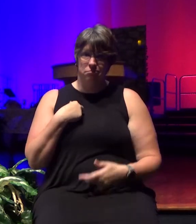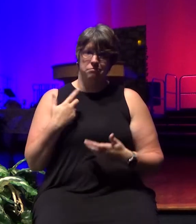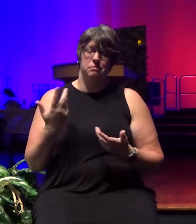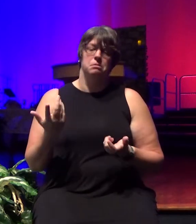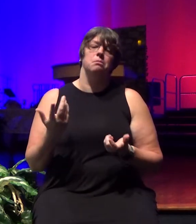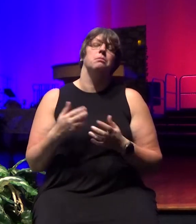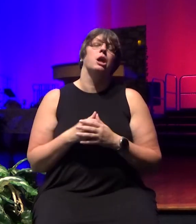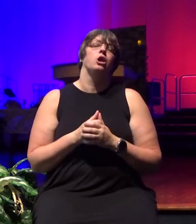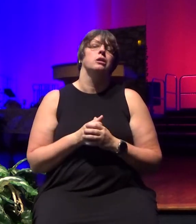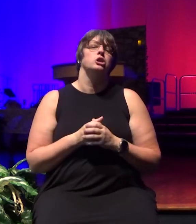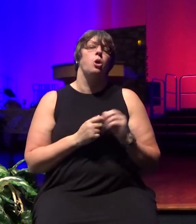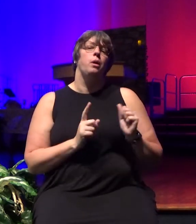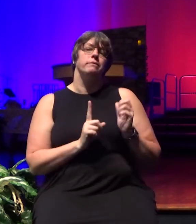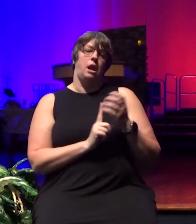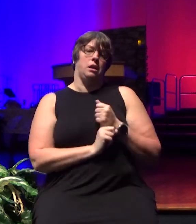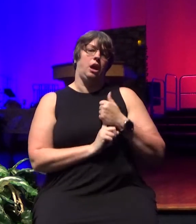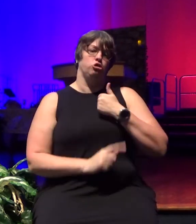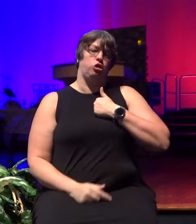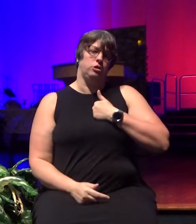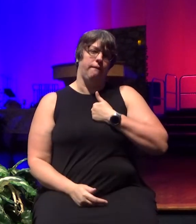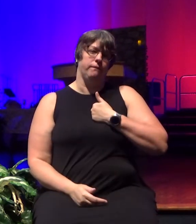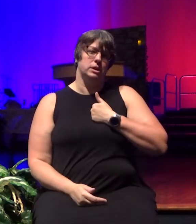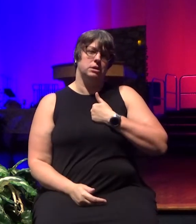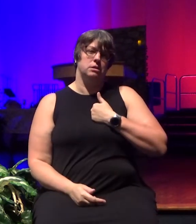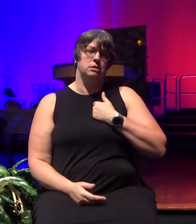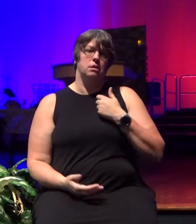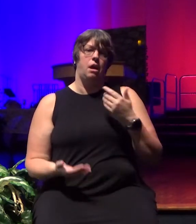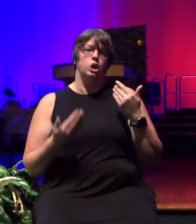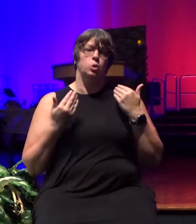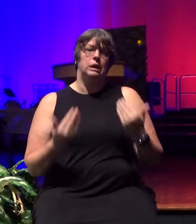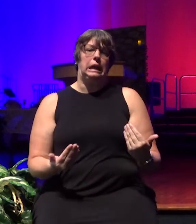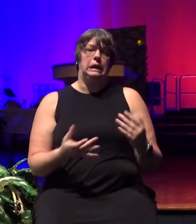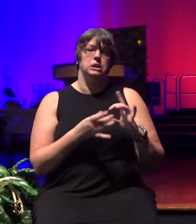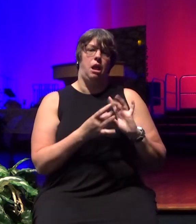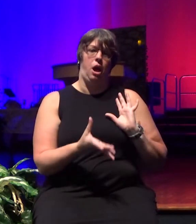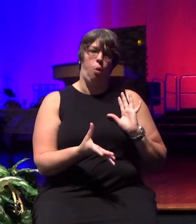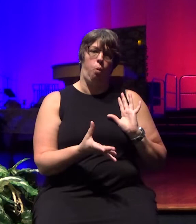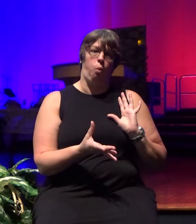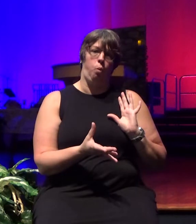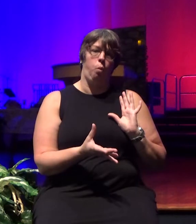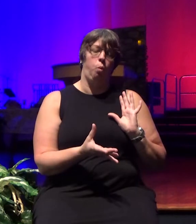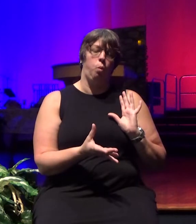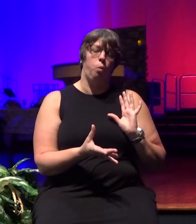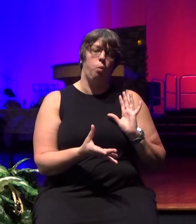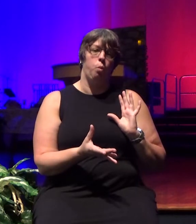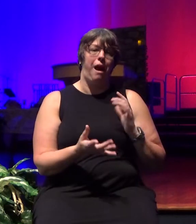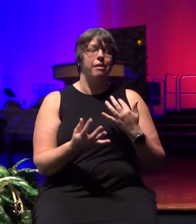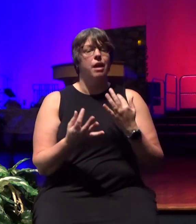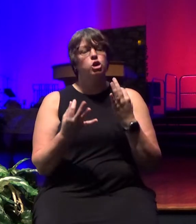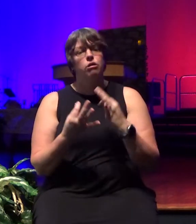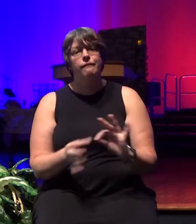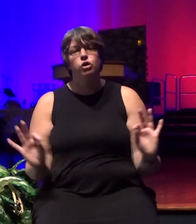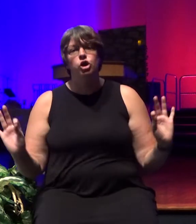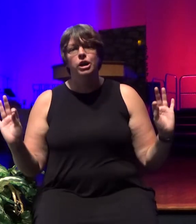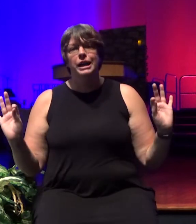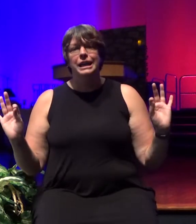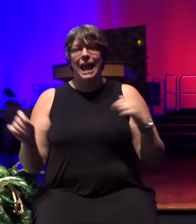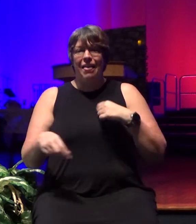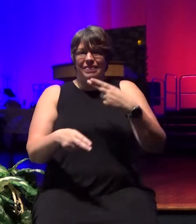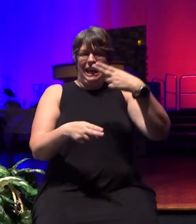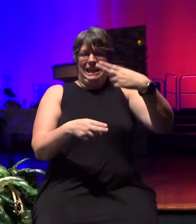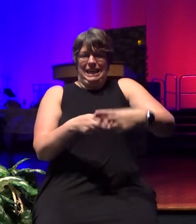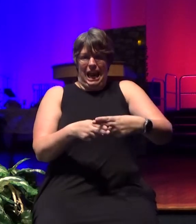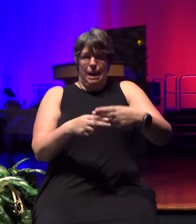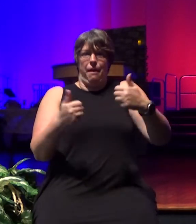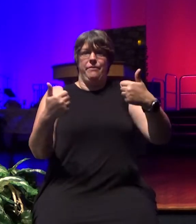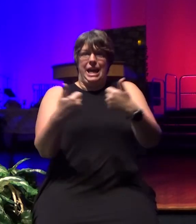things. We pull the release valve, and then we're free. And all of this, the name of the game is to soar and to discover that we